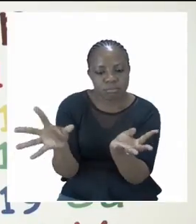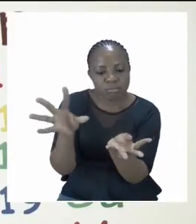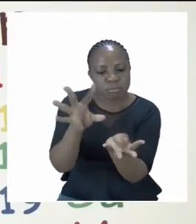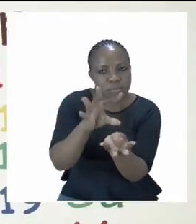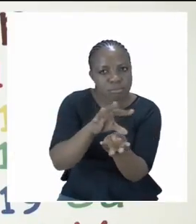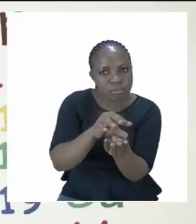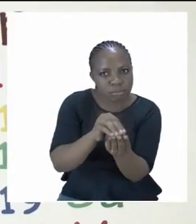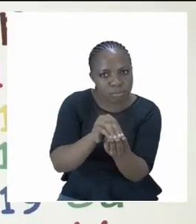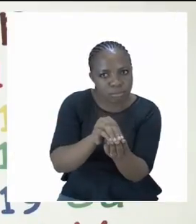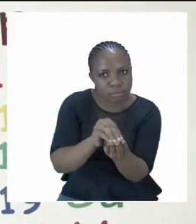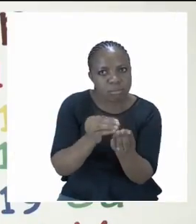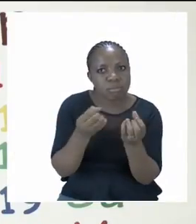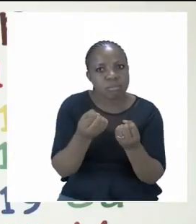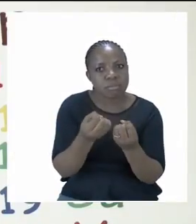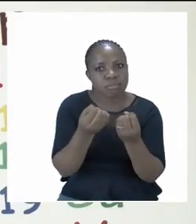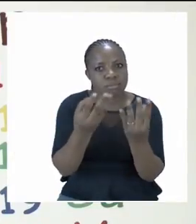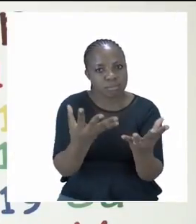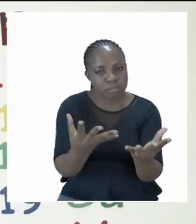equals